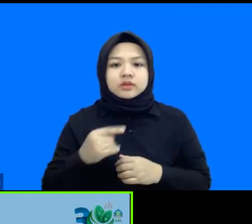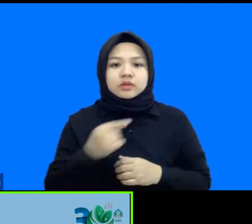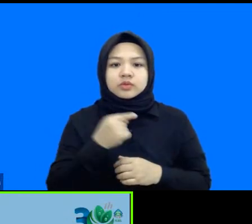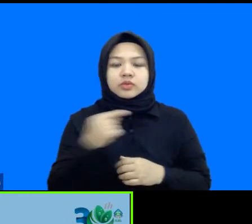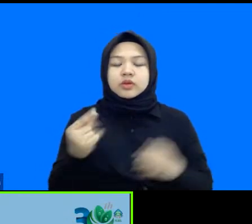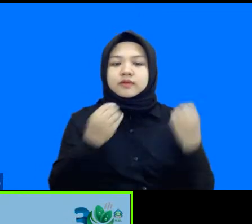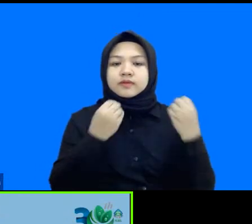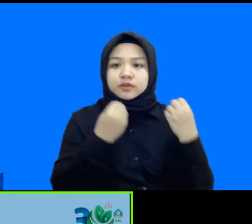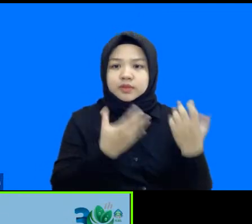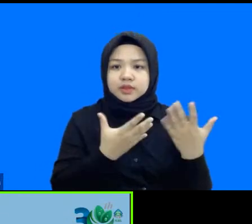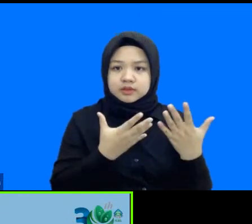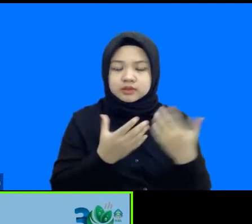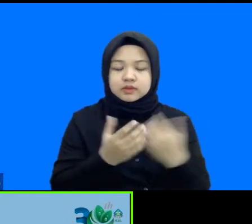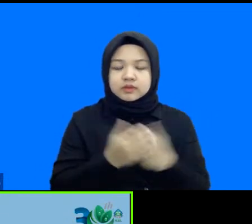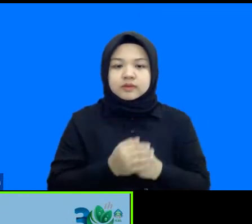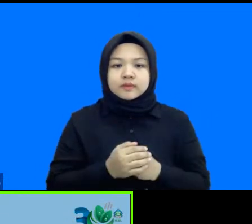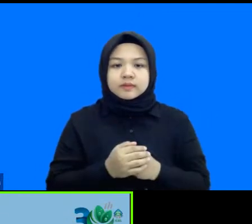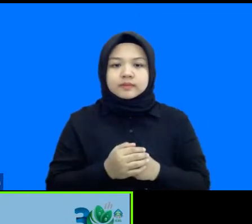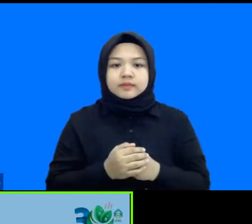in